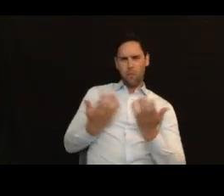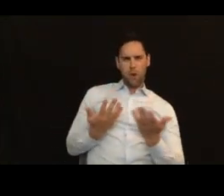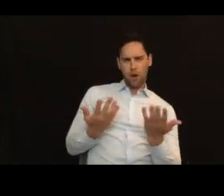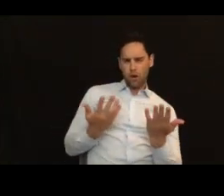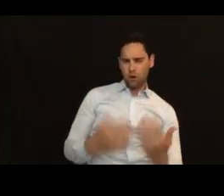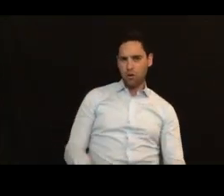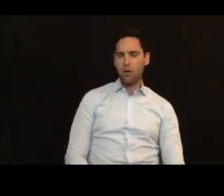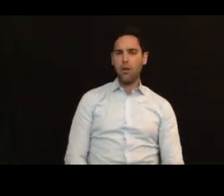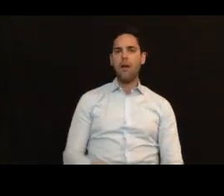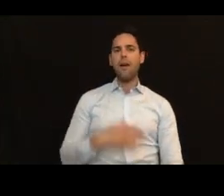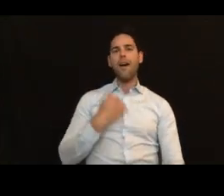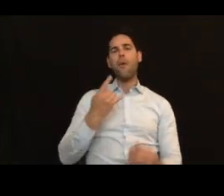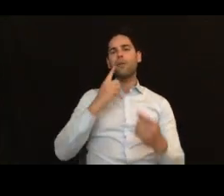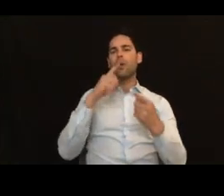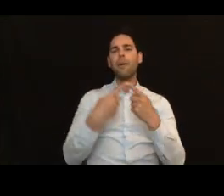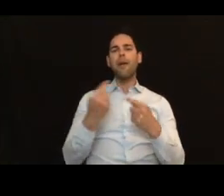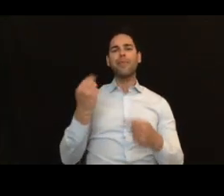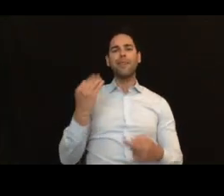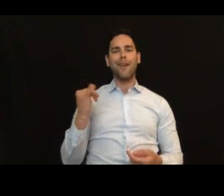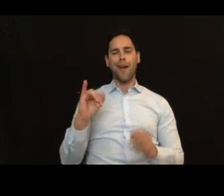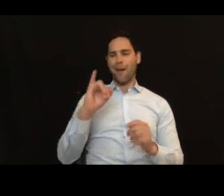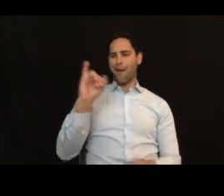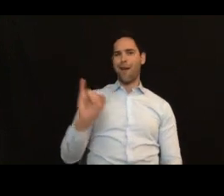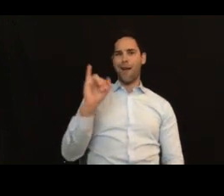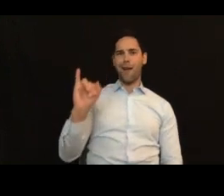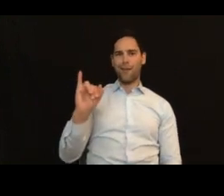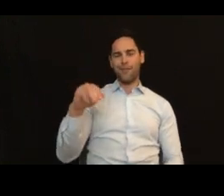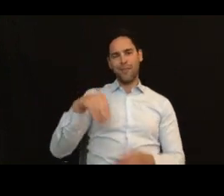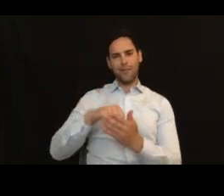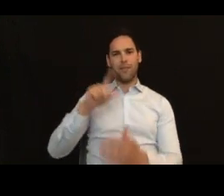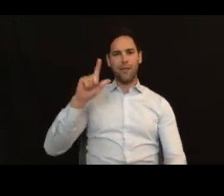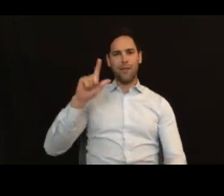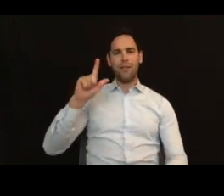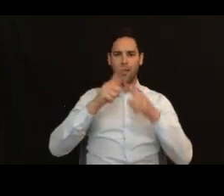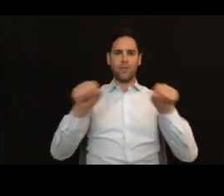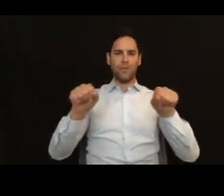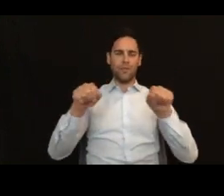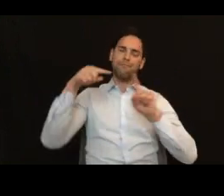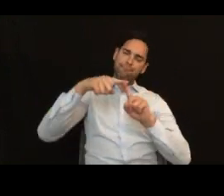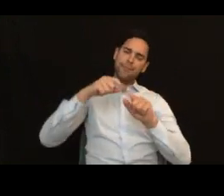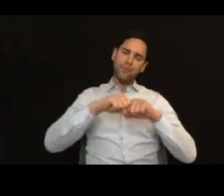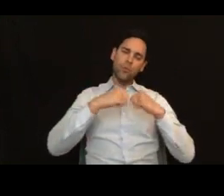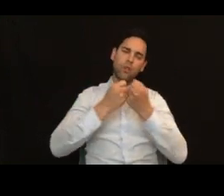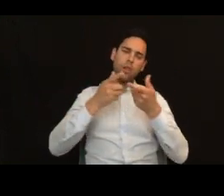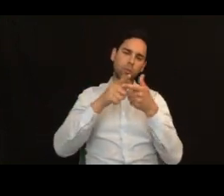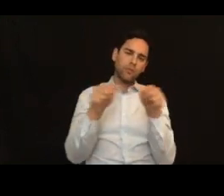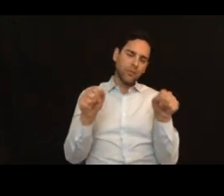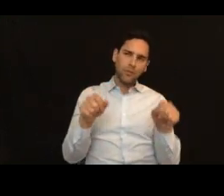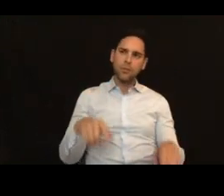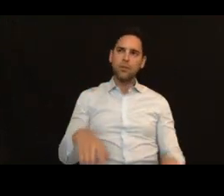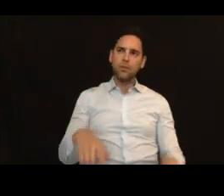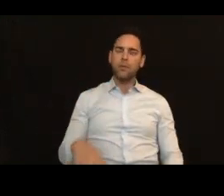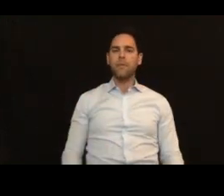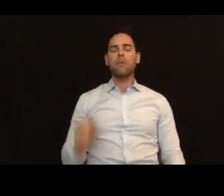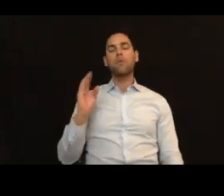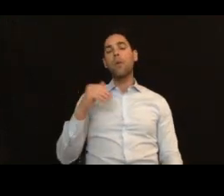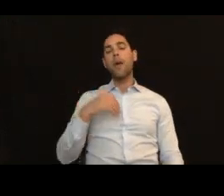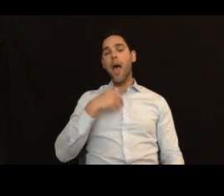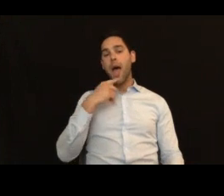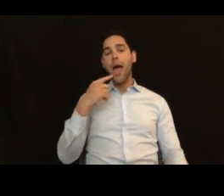the I in linguistics, especially sociolinguistics. So there's this dichotomy of the person versus